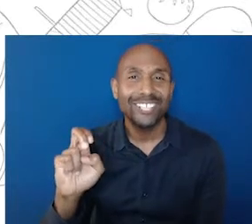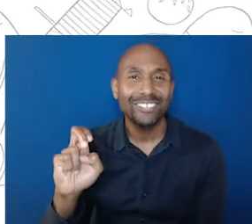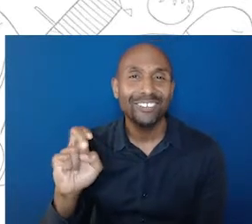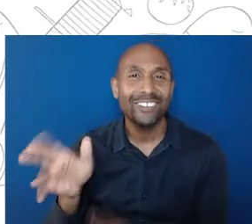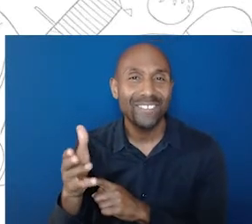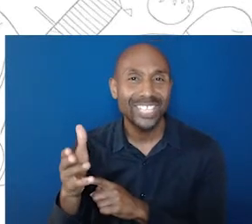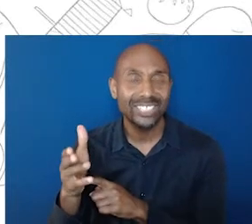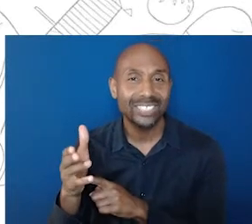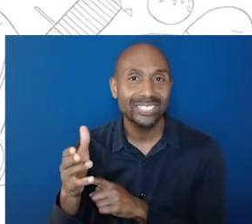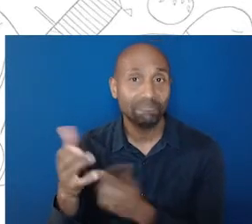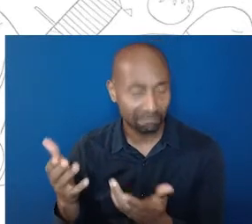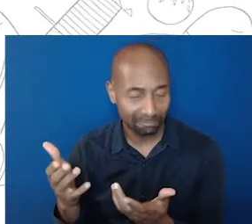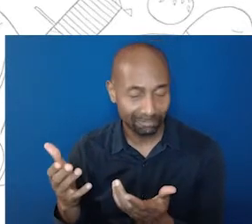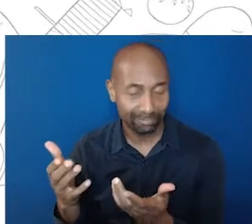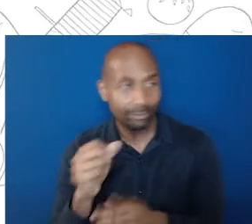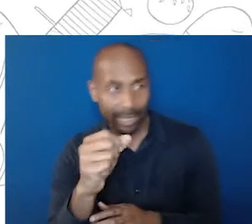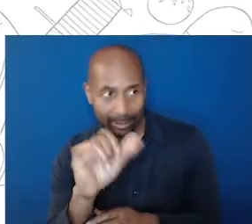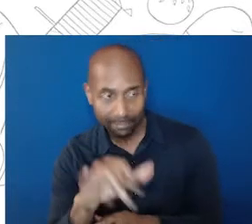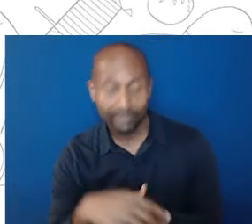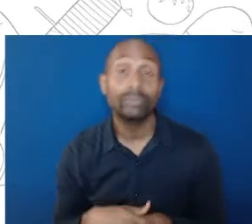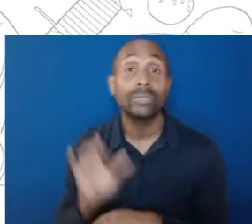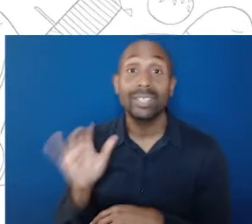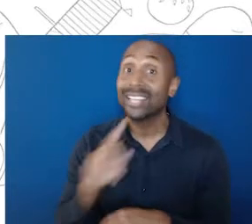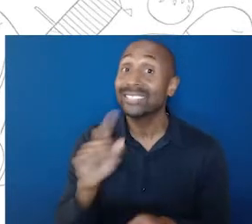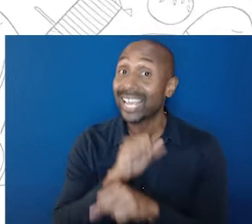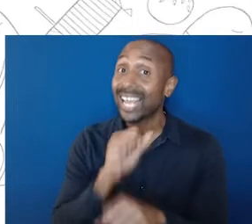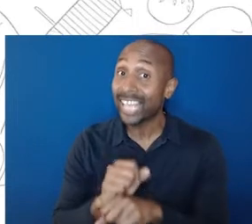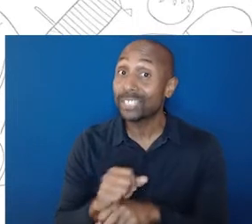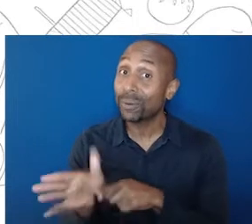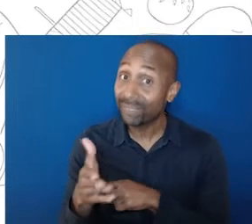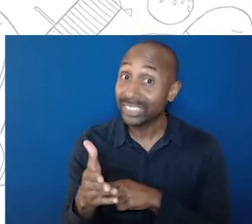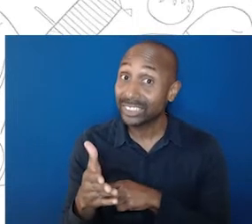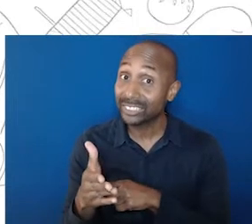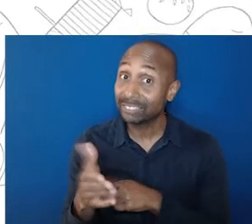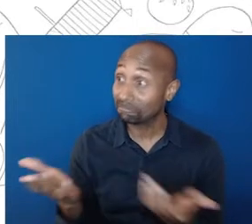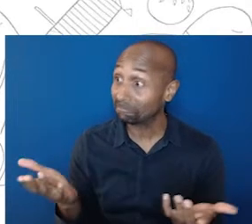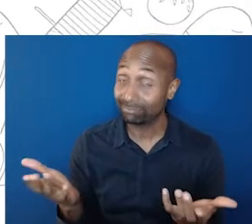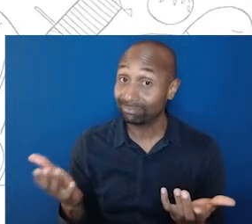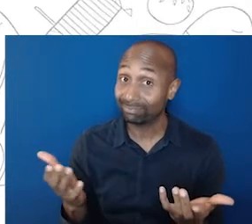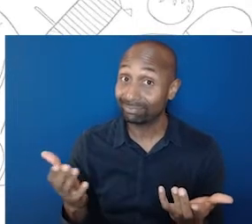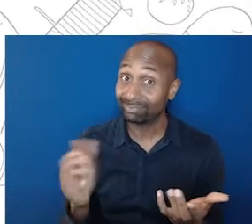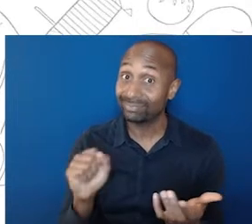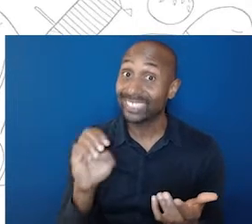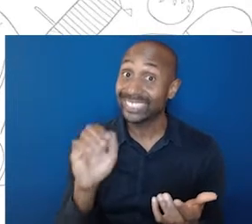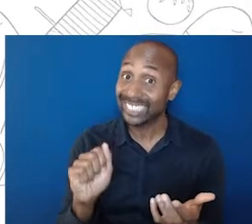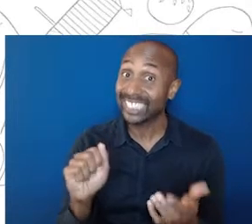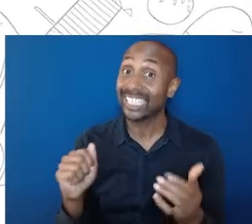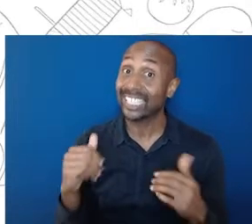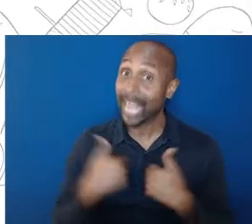forming, and the cuttlefish is, it's an actual fish. It's a sea creature,